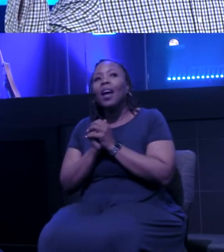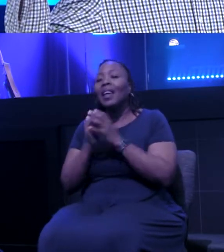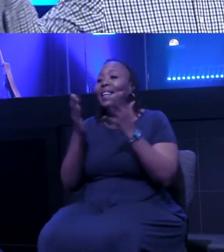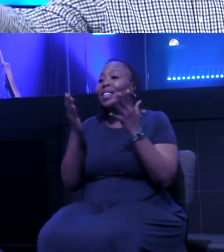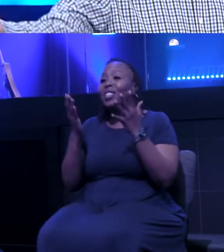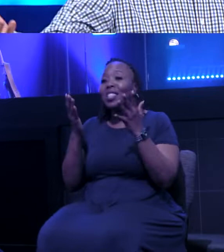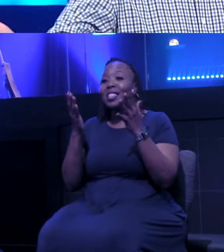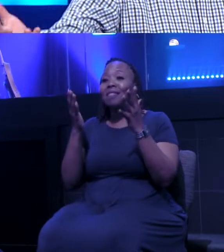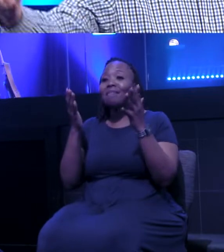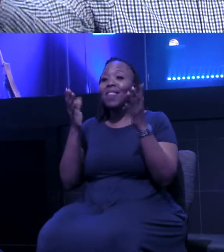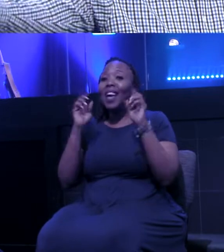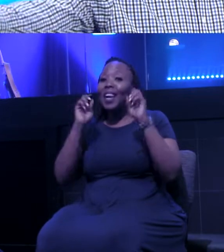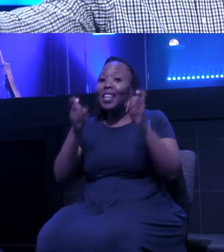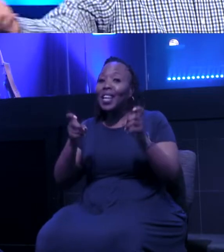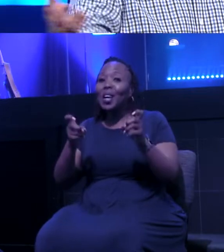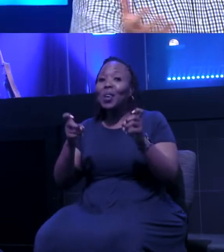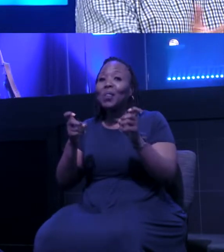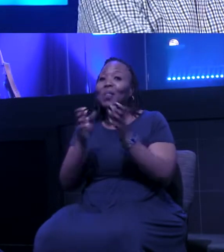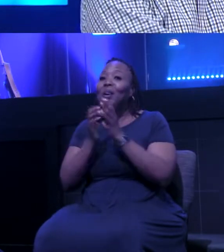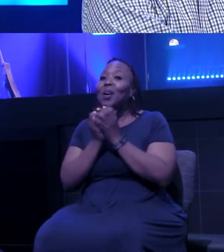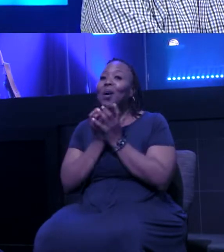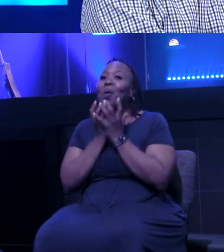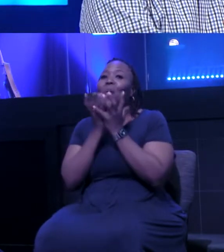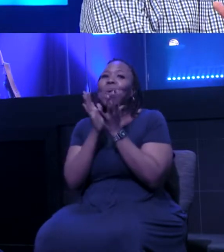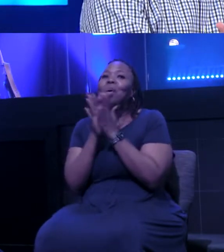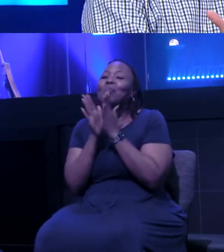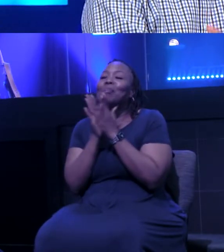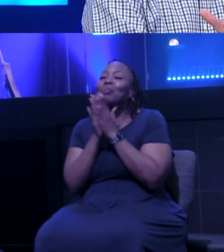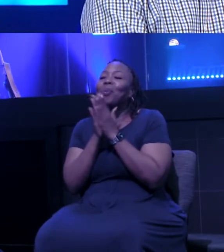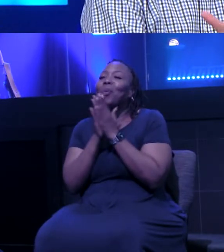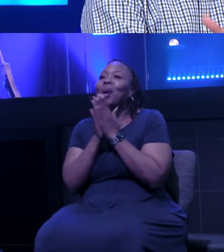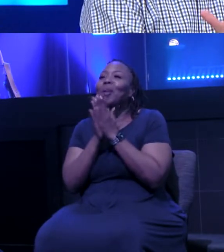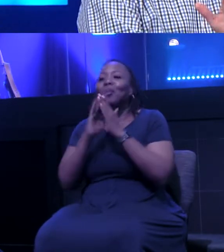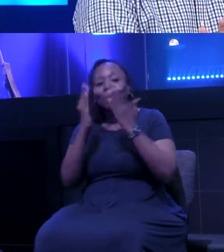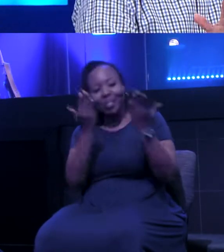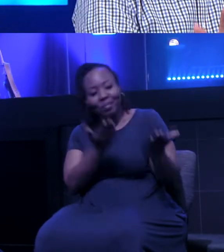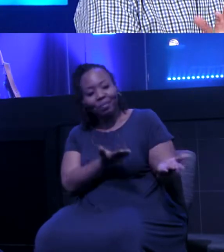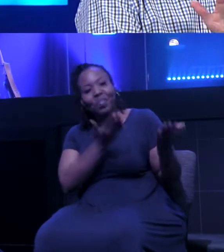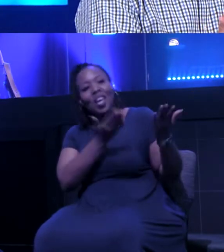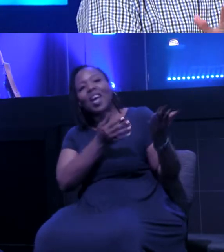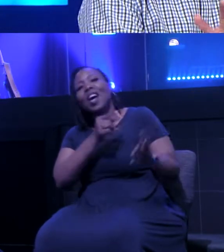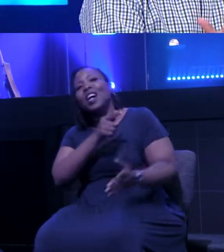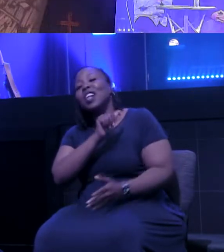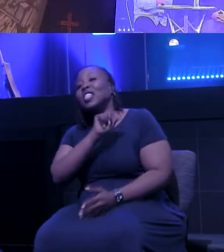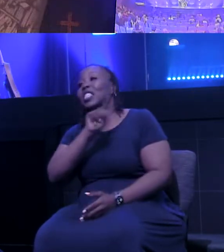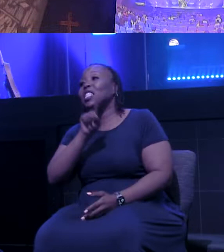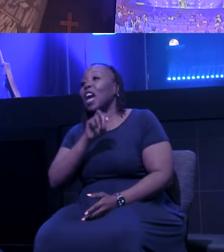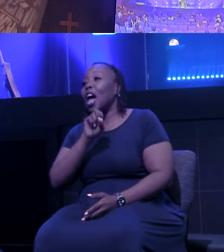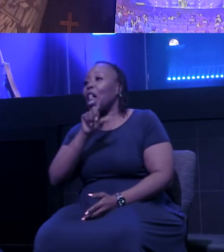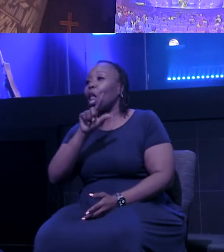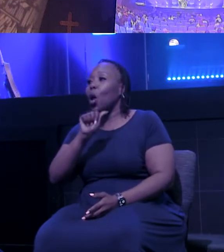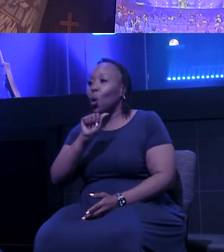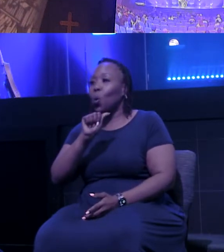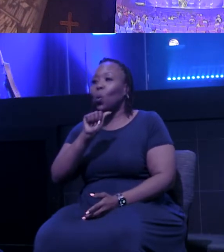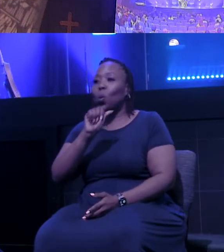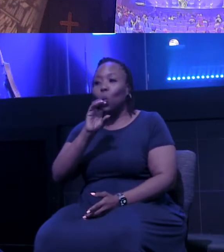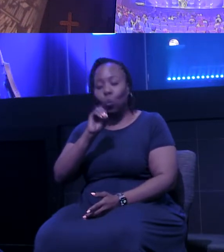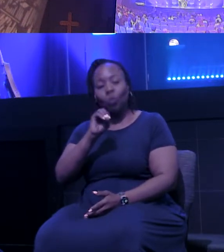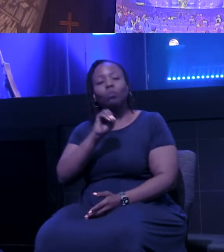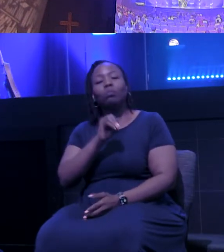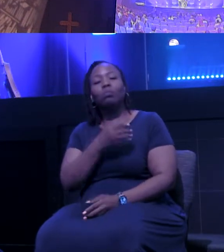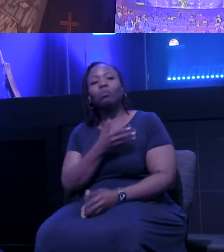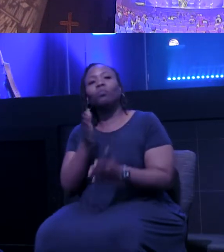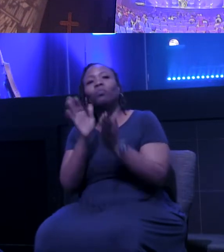And let's just give our warm welcome, now that you know his story, to Gonzalo, the celebration. I am so thrilled that...